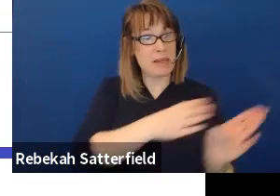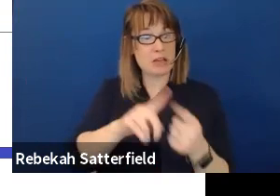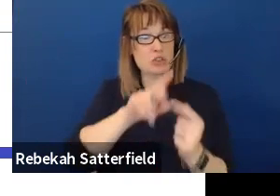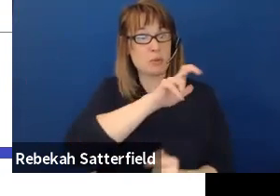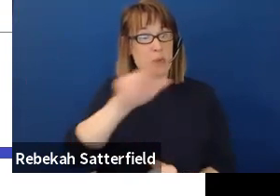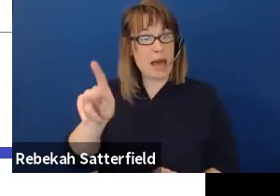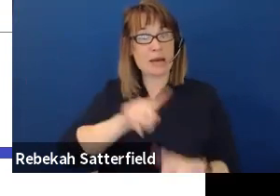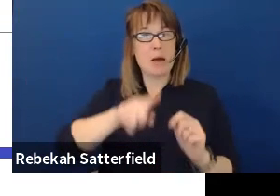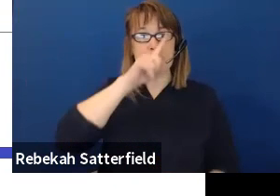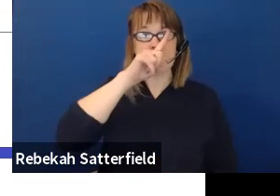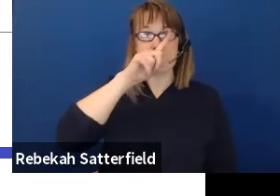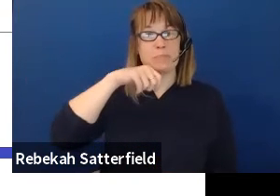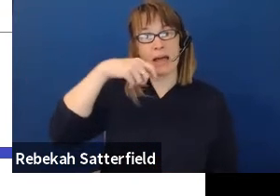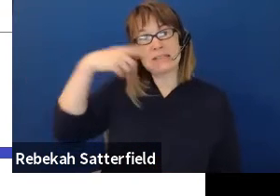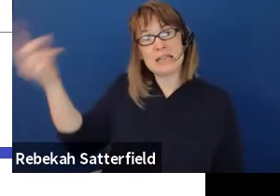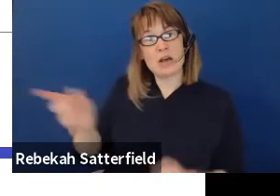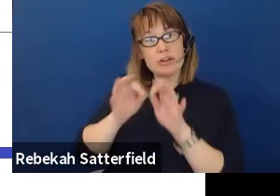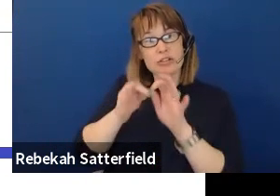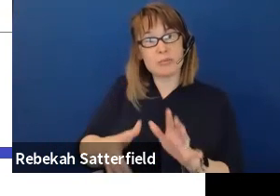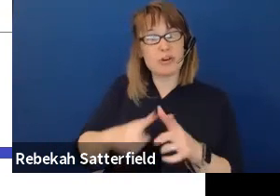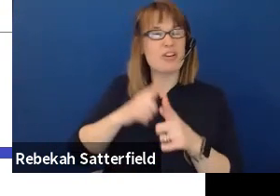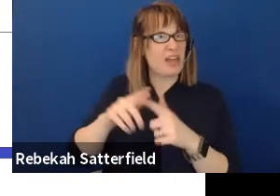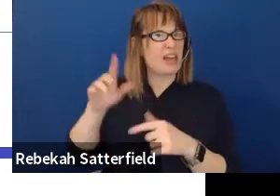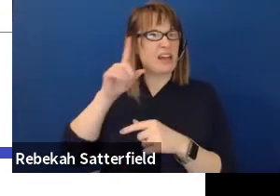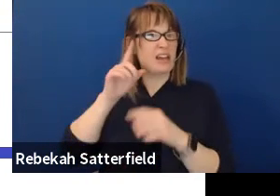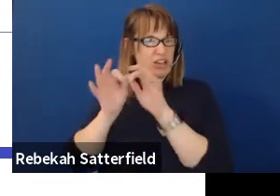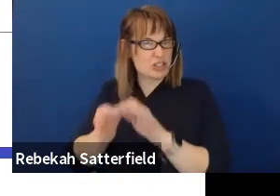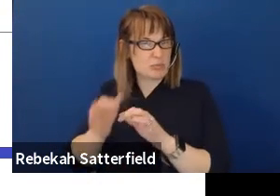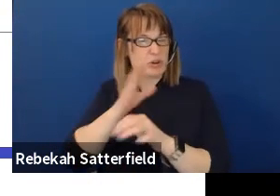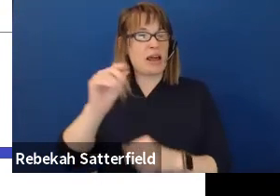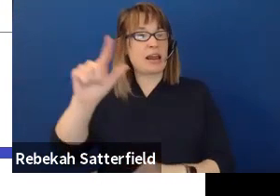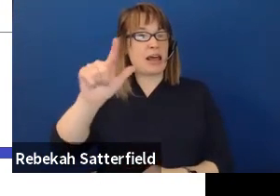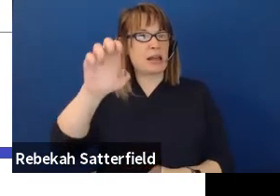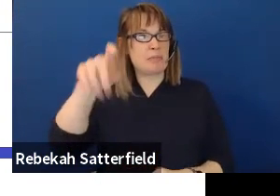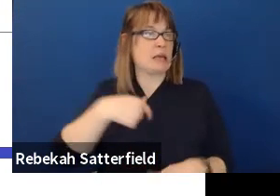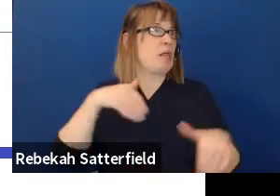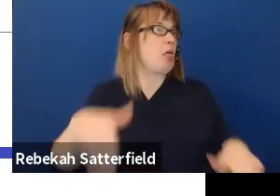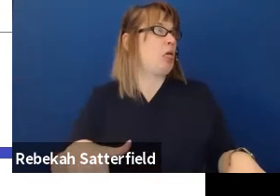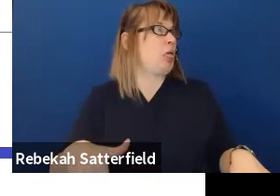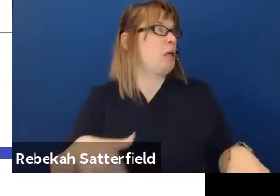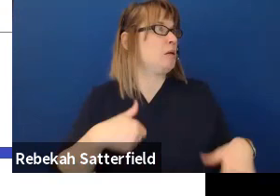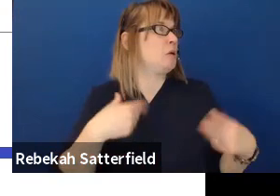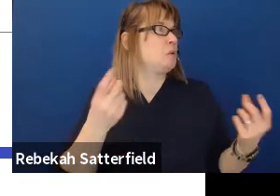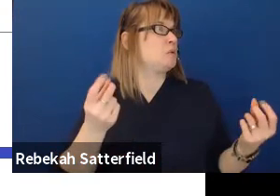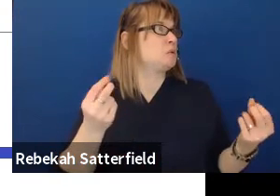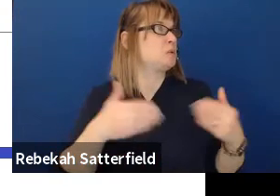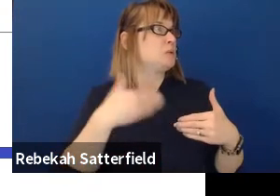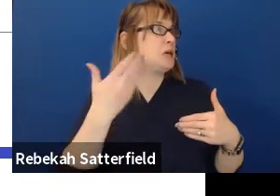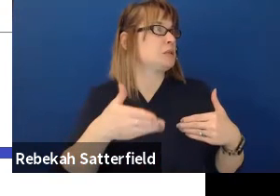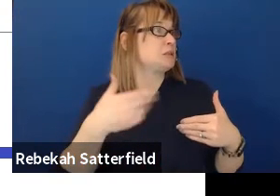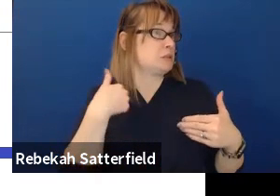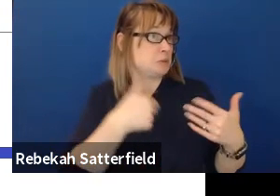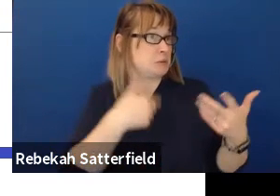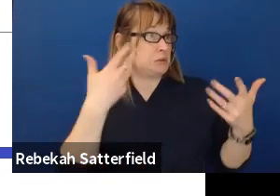the interpreter as well as the LEP are at a loss about what's going on. They may ask, "Are we